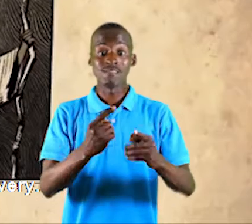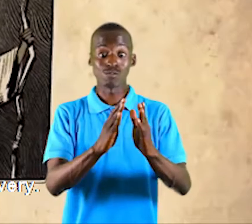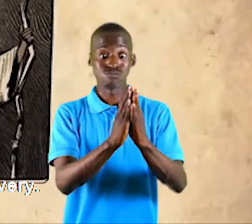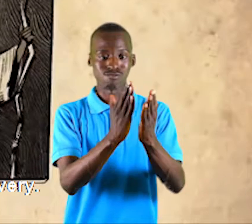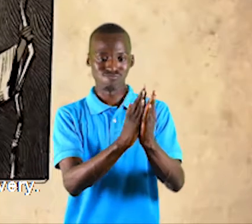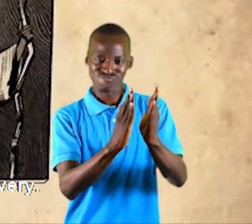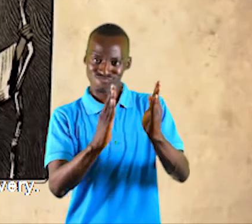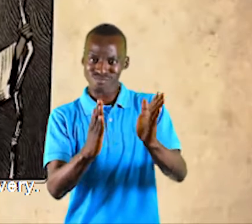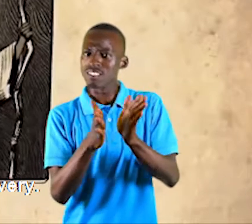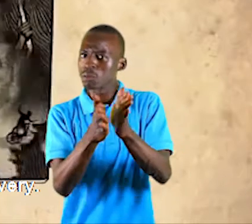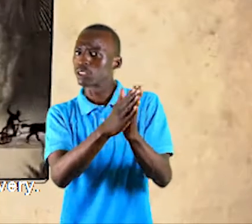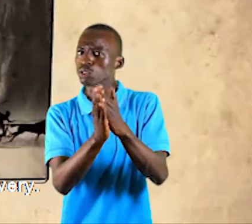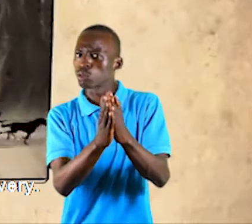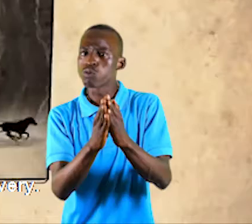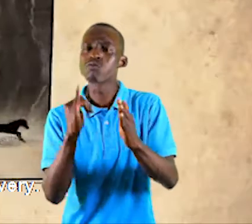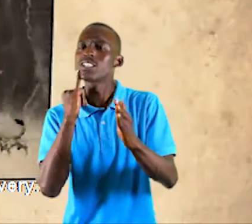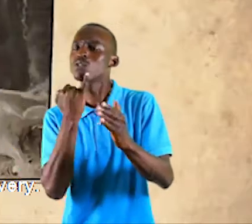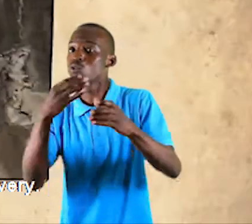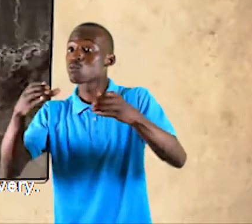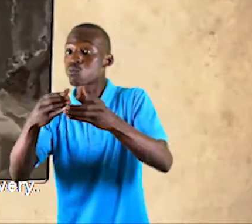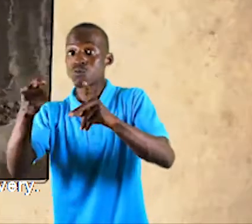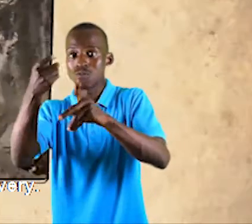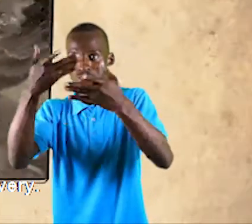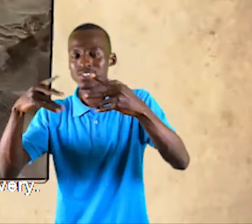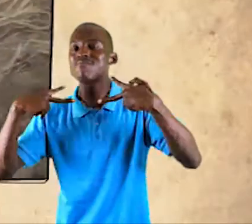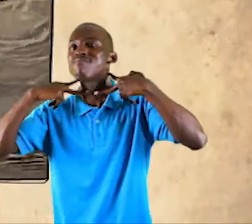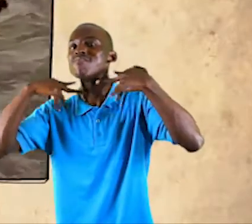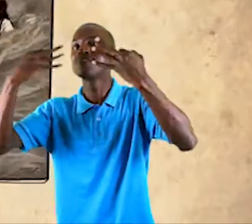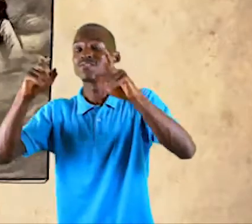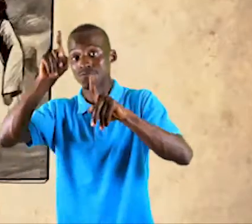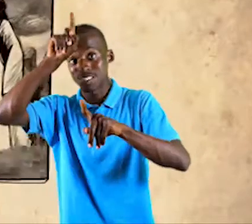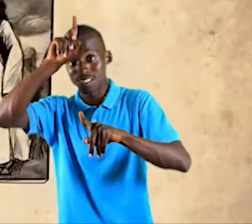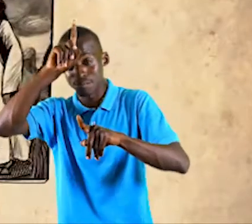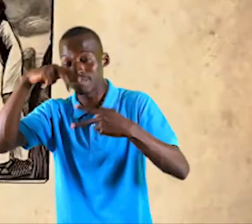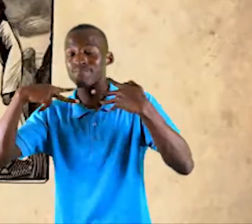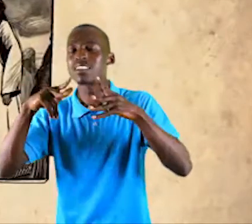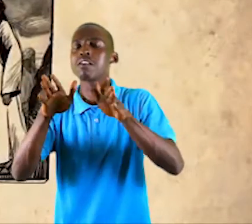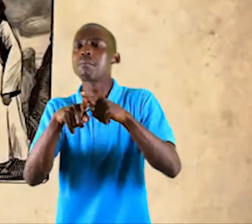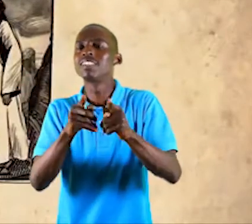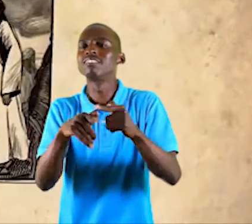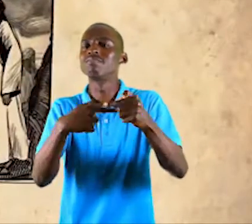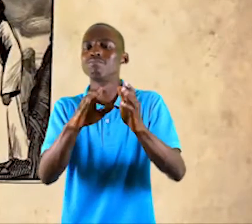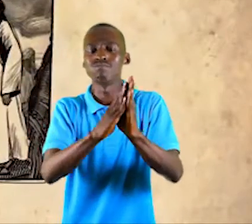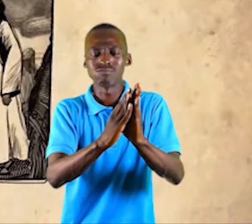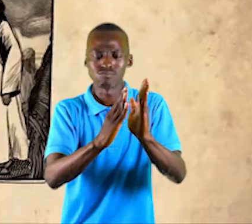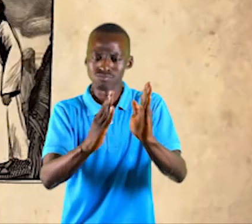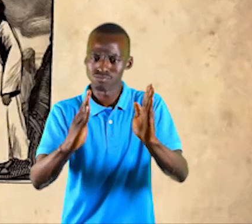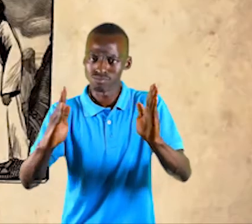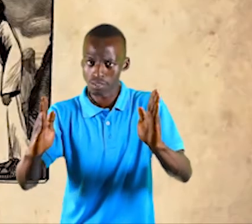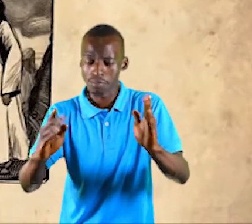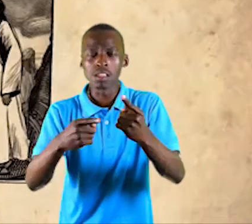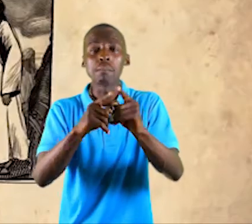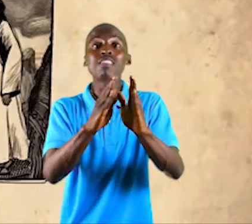The first half of the book of Exodus tells the story of ancient Israel being rescued from slavery. And when people say the Exodus story, those are the chapters they're